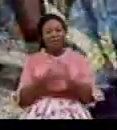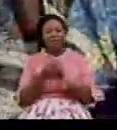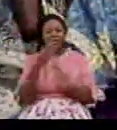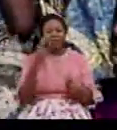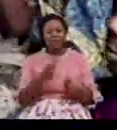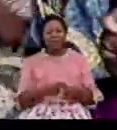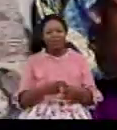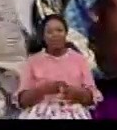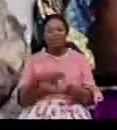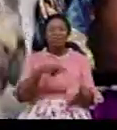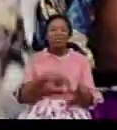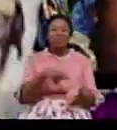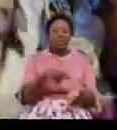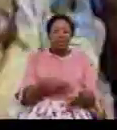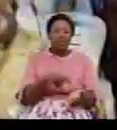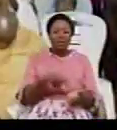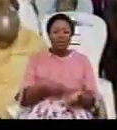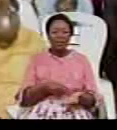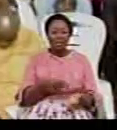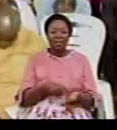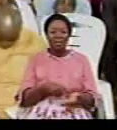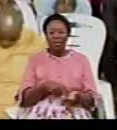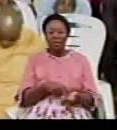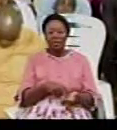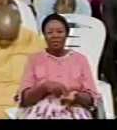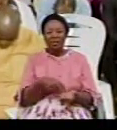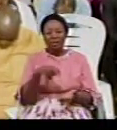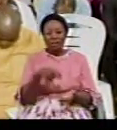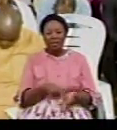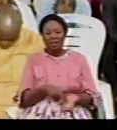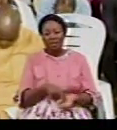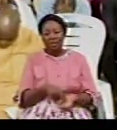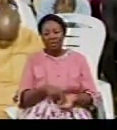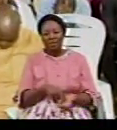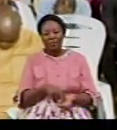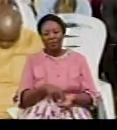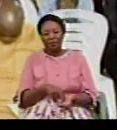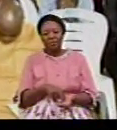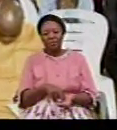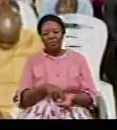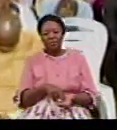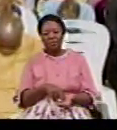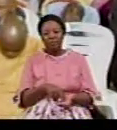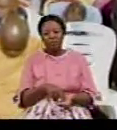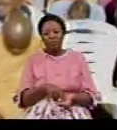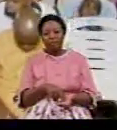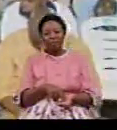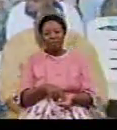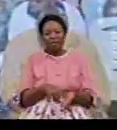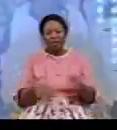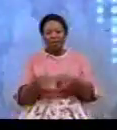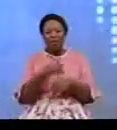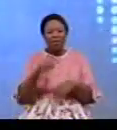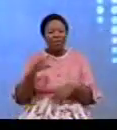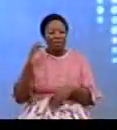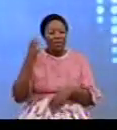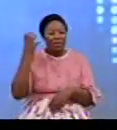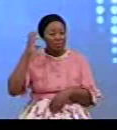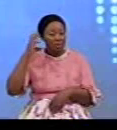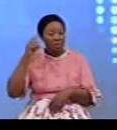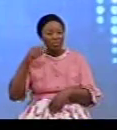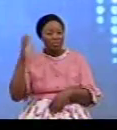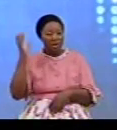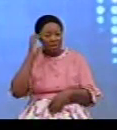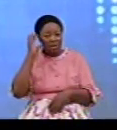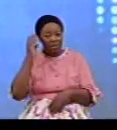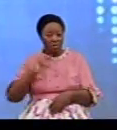up. Amen. Online, stand up there. Over congratulations. The you are listening, stand up right there.